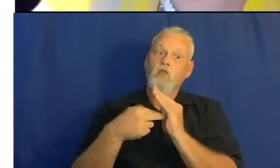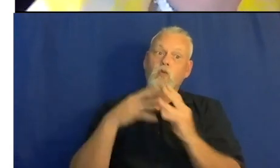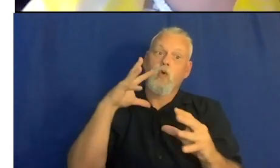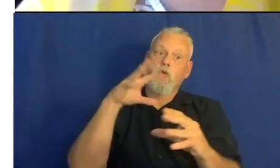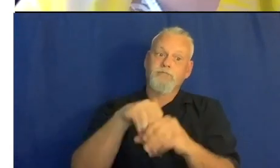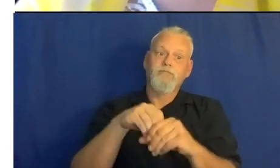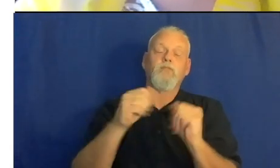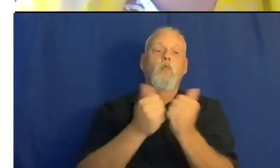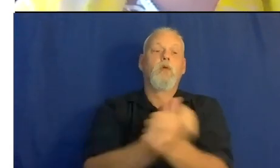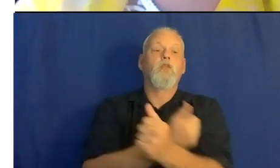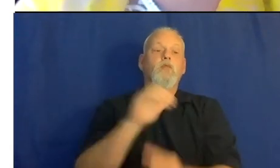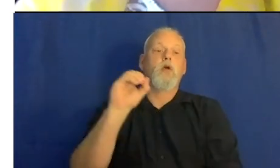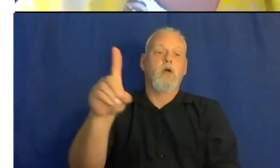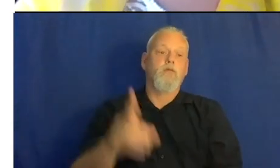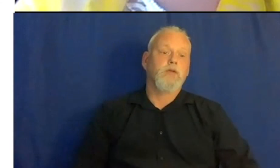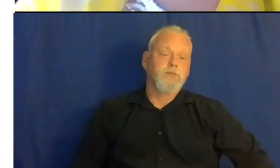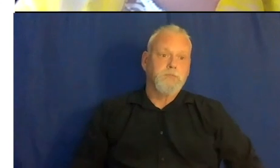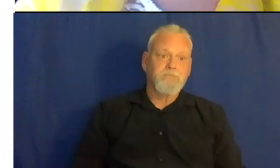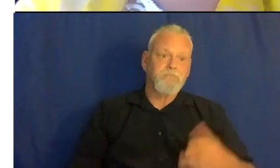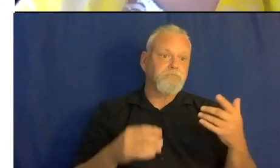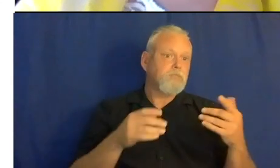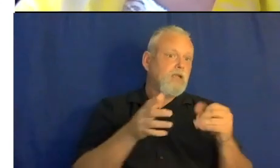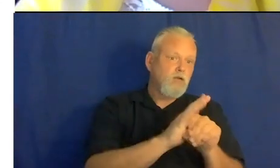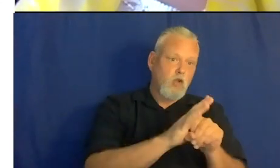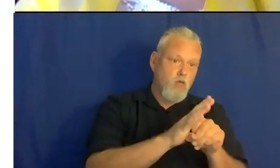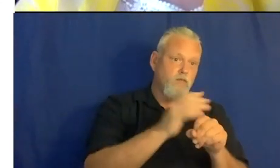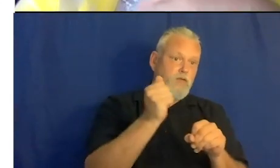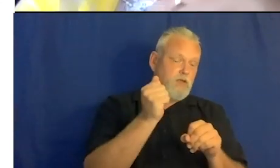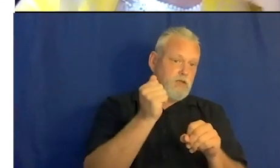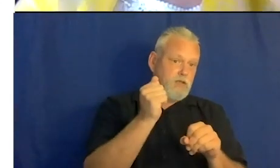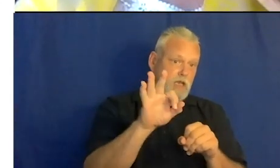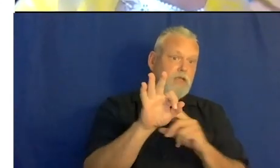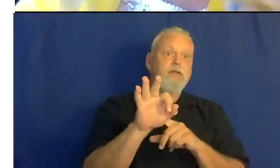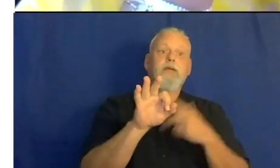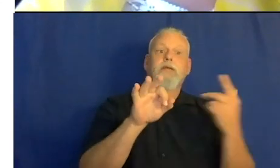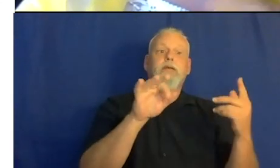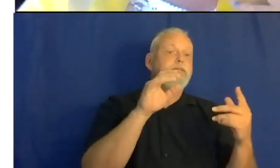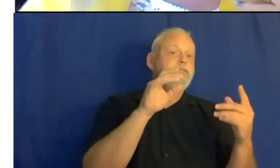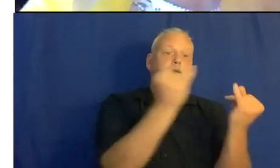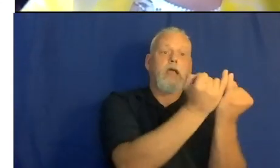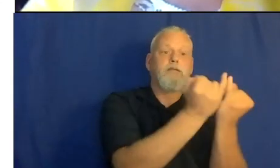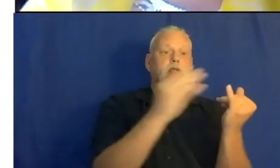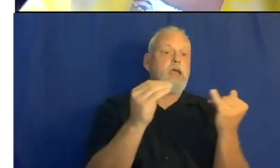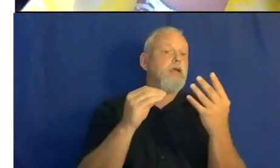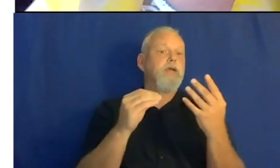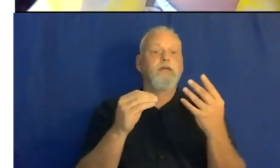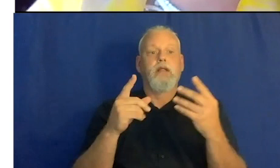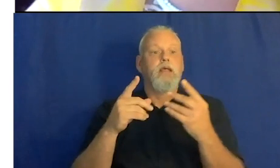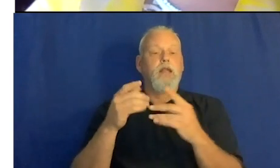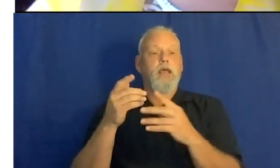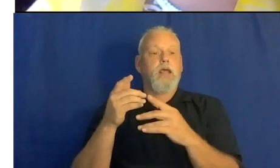and as the weeks of COVID-19 isolation and social distancing have gone on, we're seeing more and